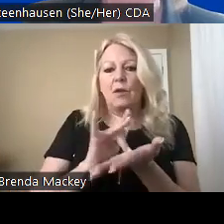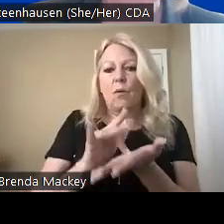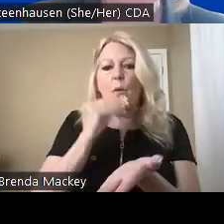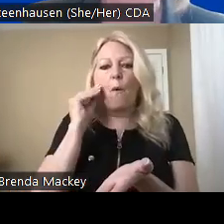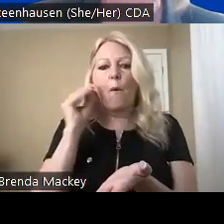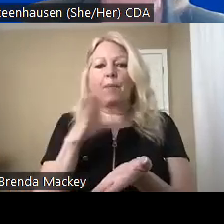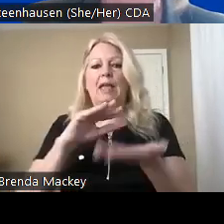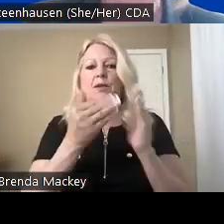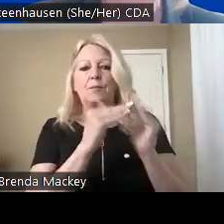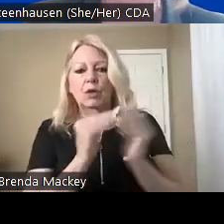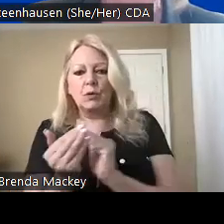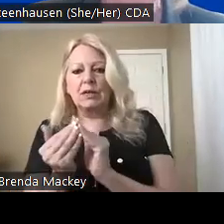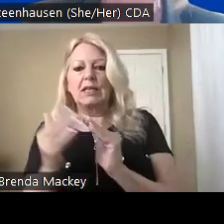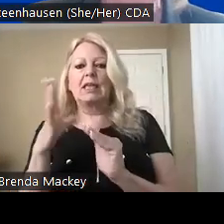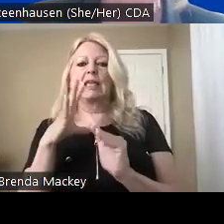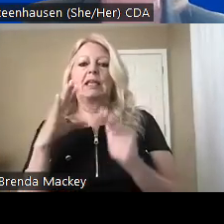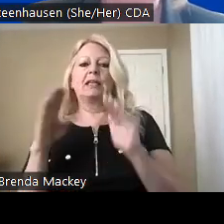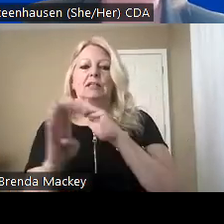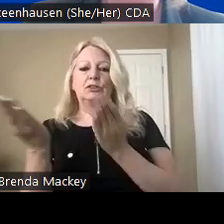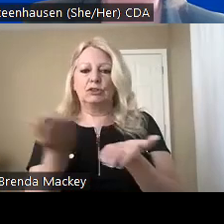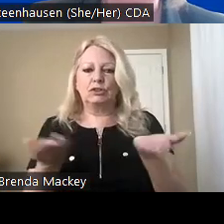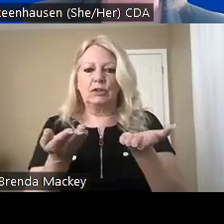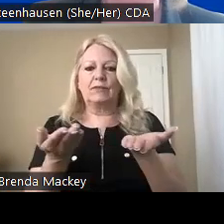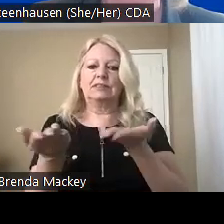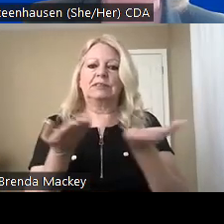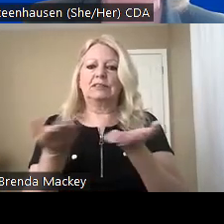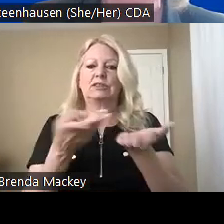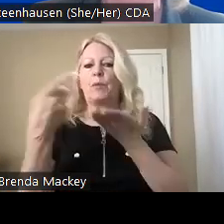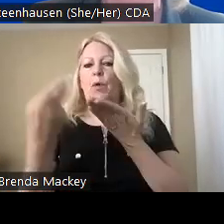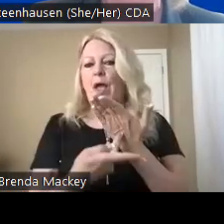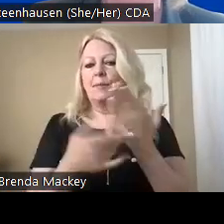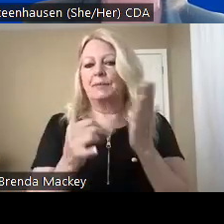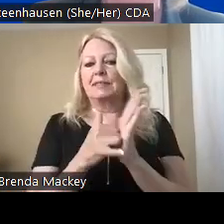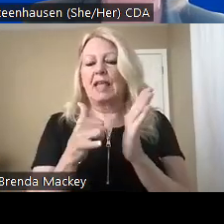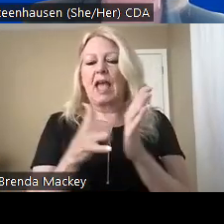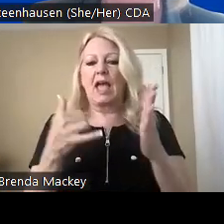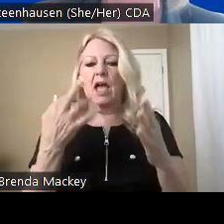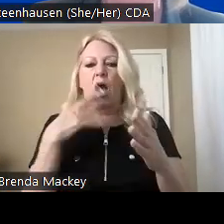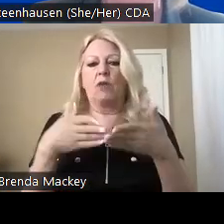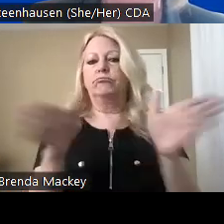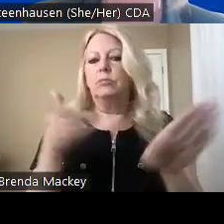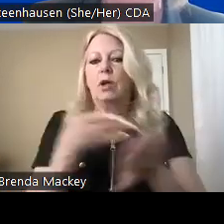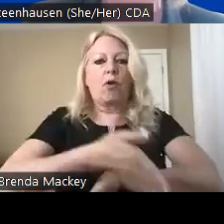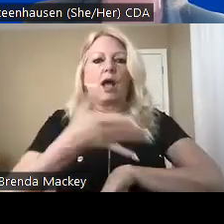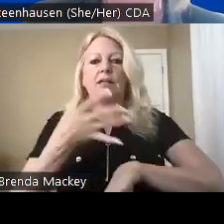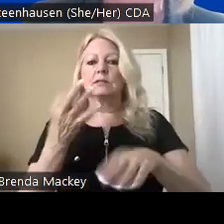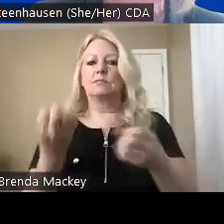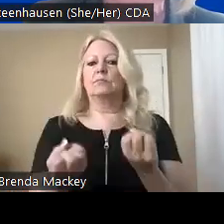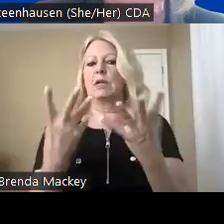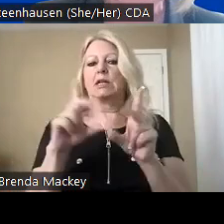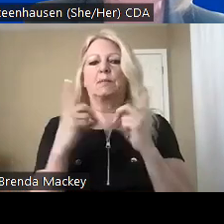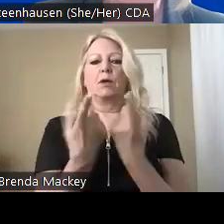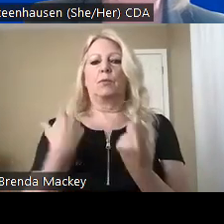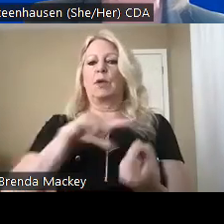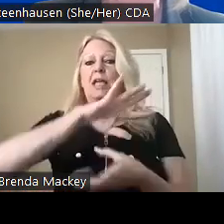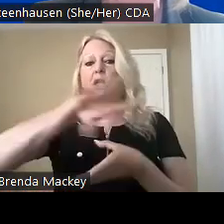the non-Medi-Cal home and community-based services. These are programs and services that span across departments, and we are including within